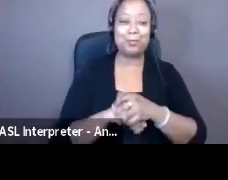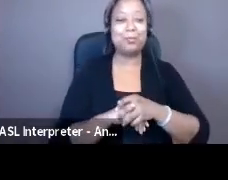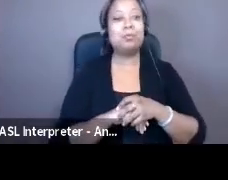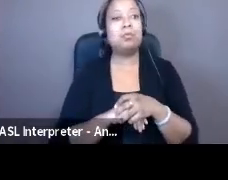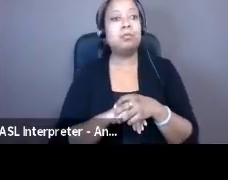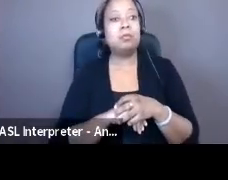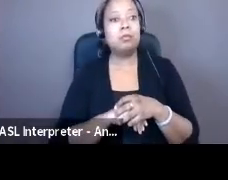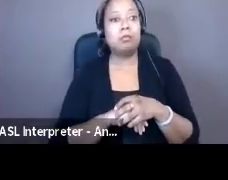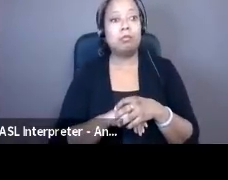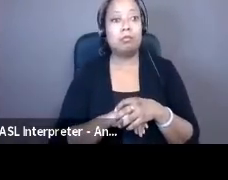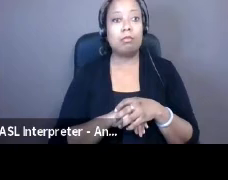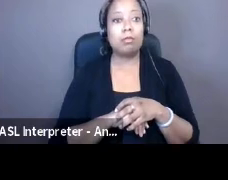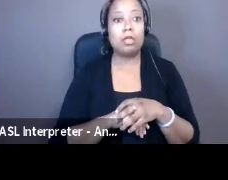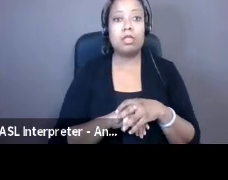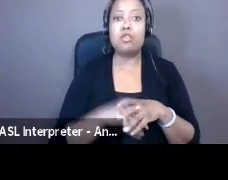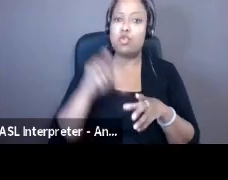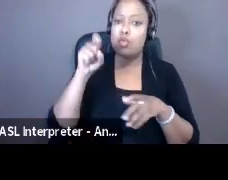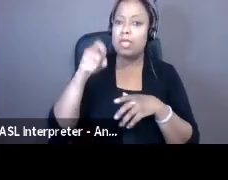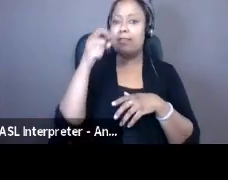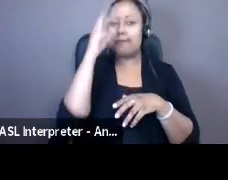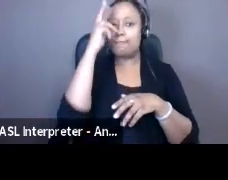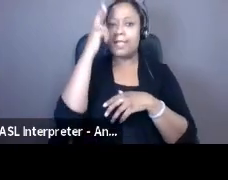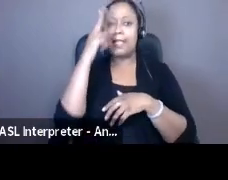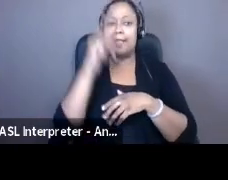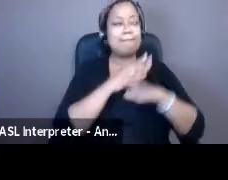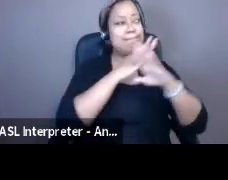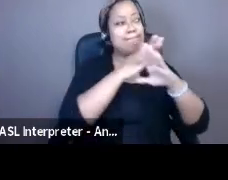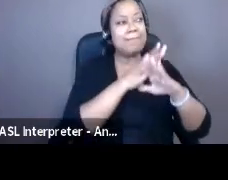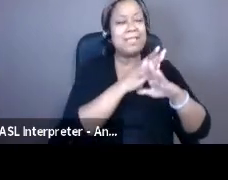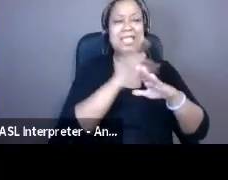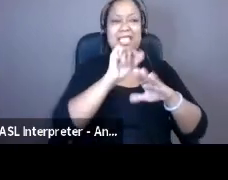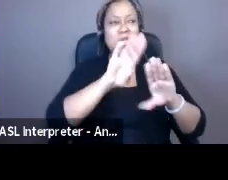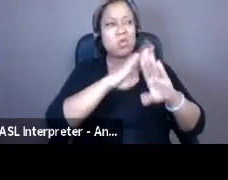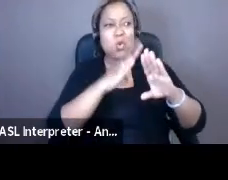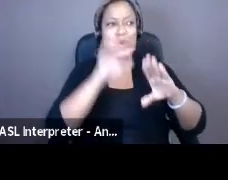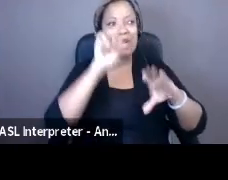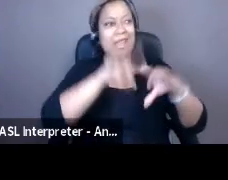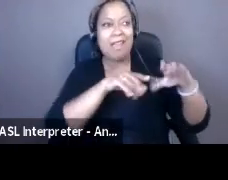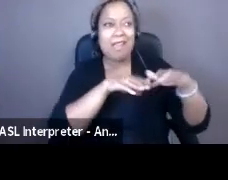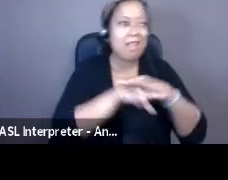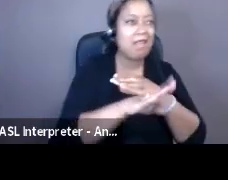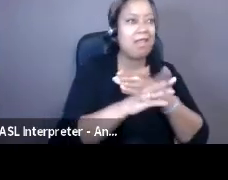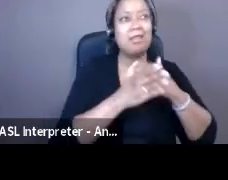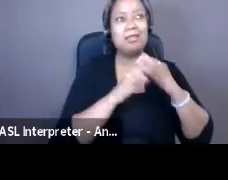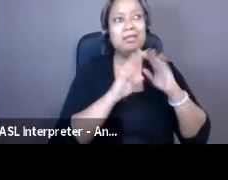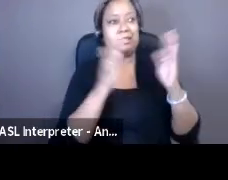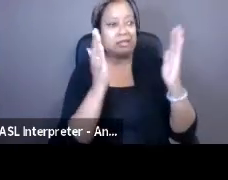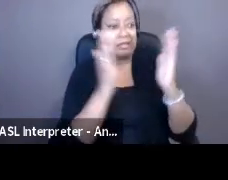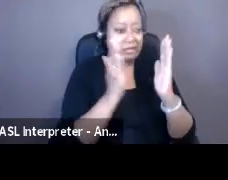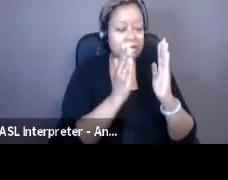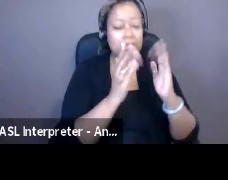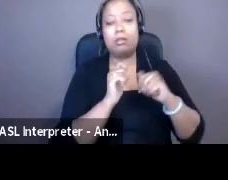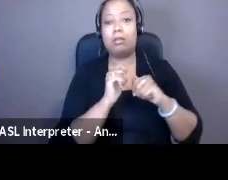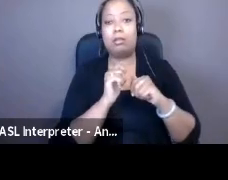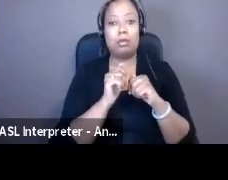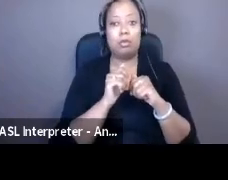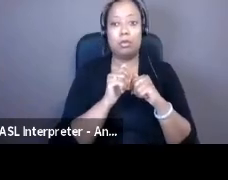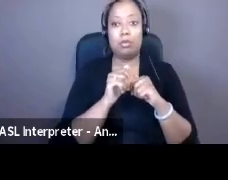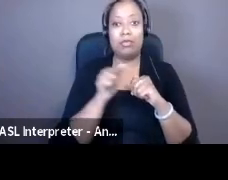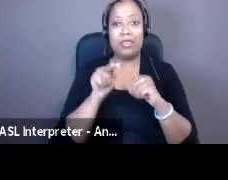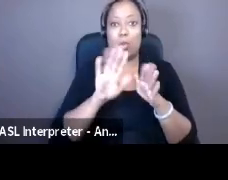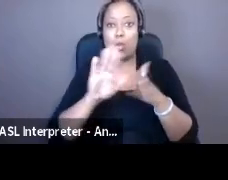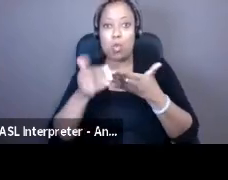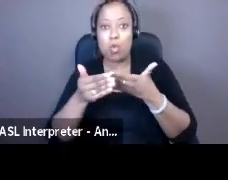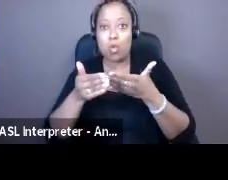what's causing roadblocks for you. Can you not get through a door because it's too narrow? Can you not get between rooms because